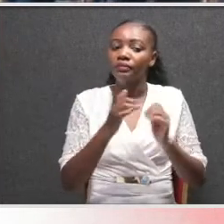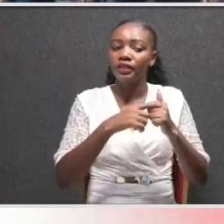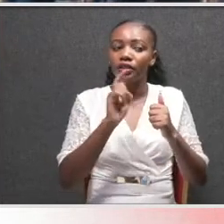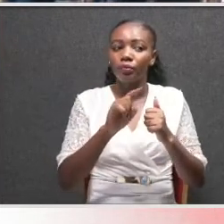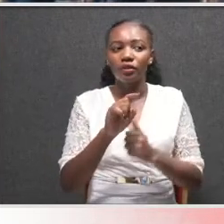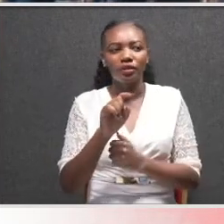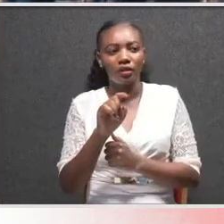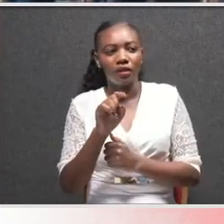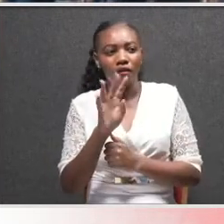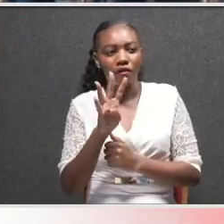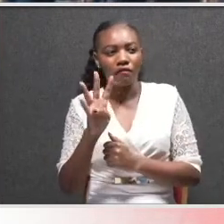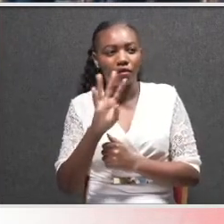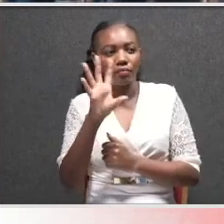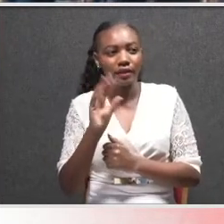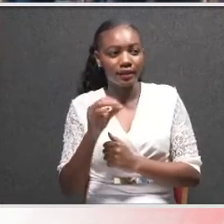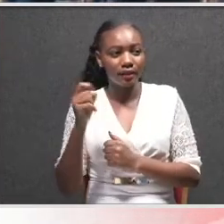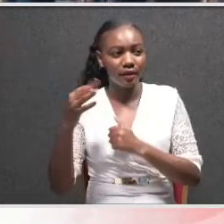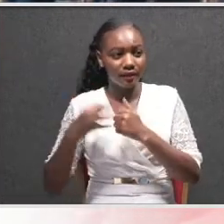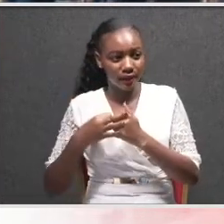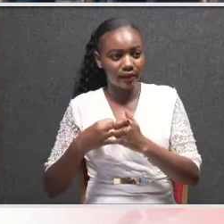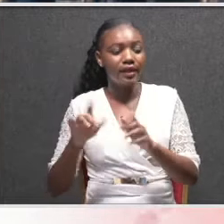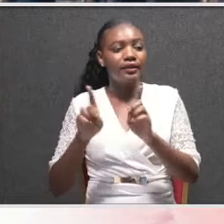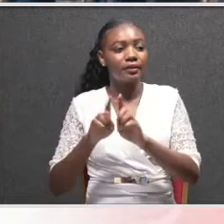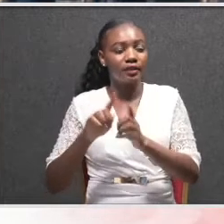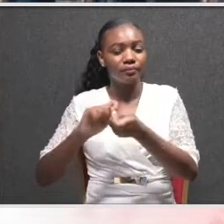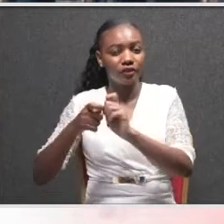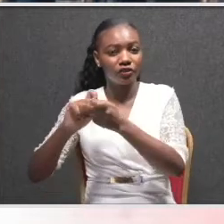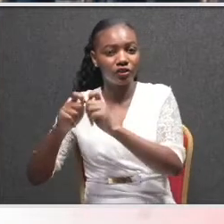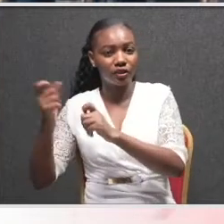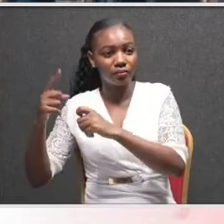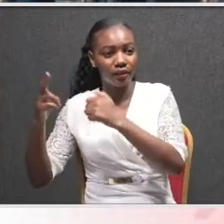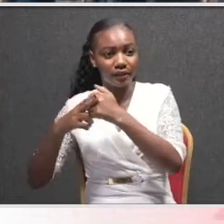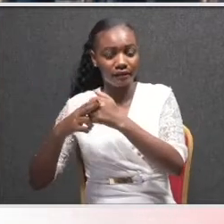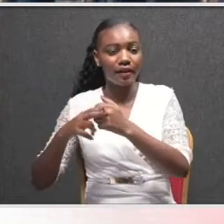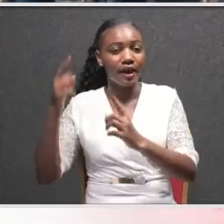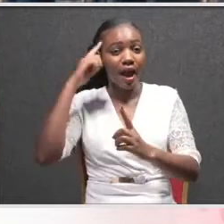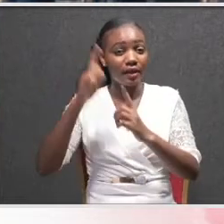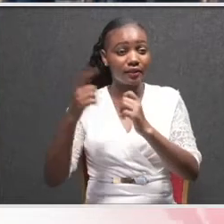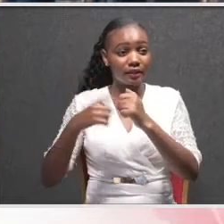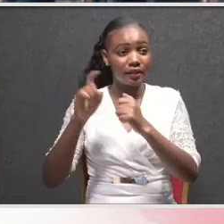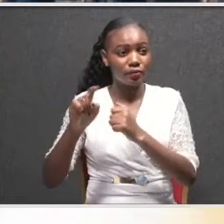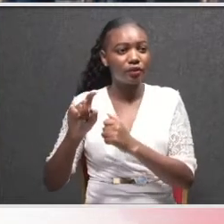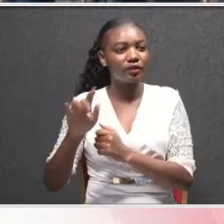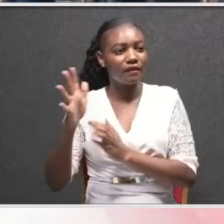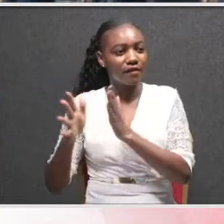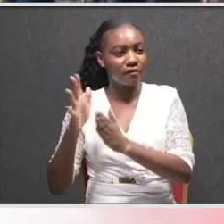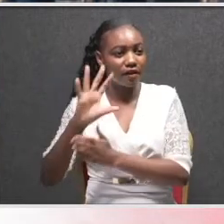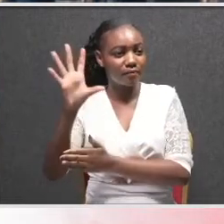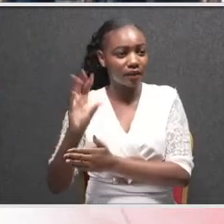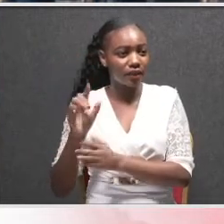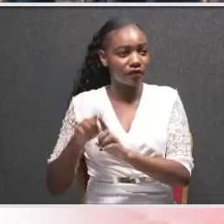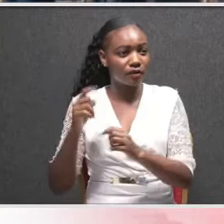6.57% in August, with the Statistics Agency revising the July inflation up to 6.55%